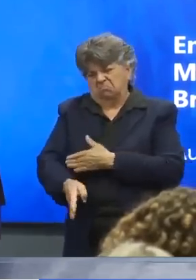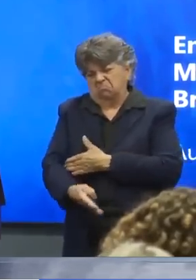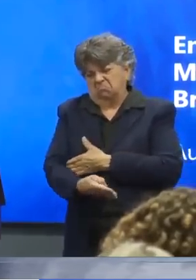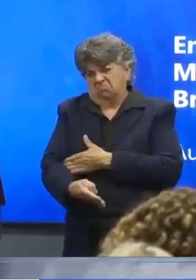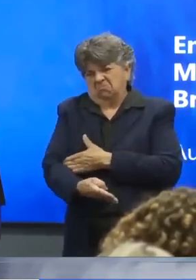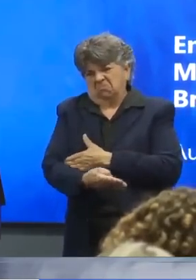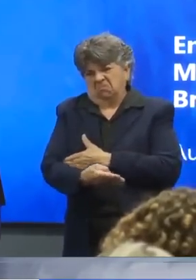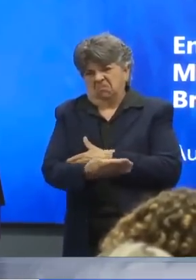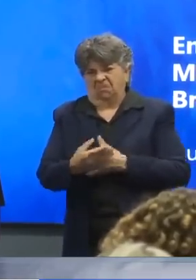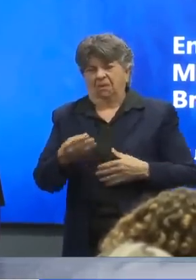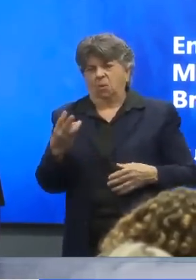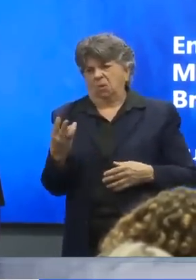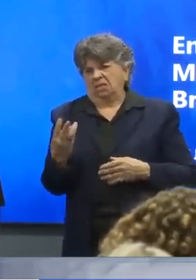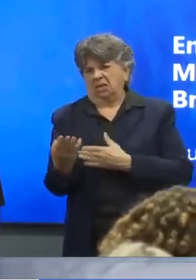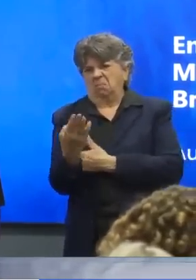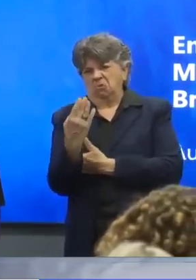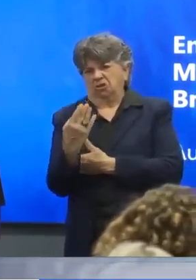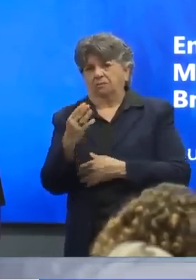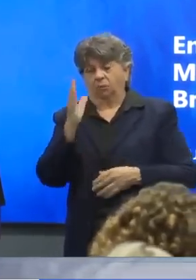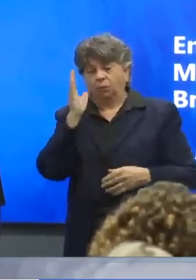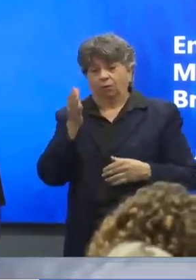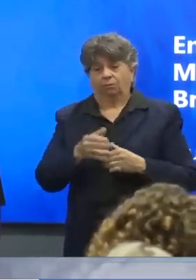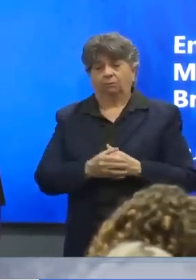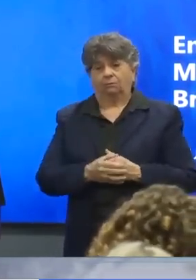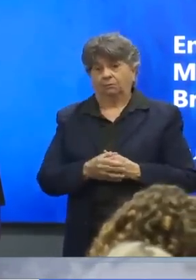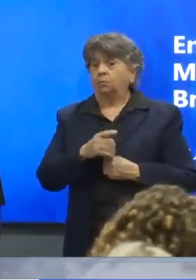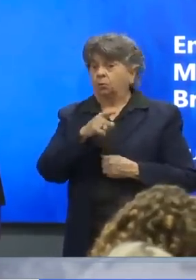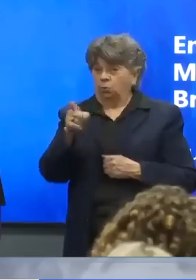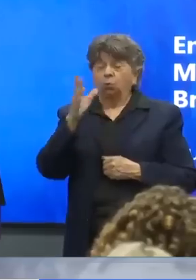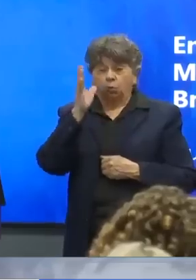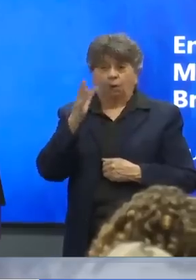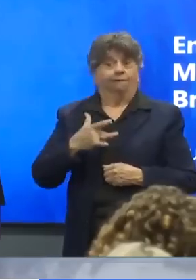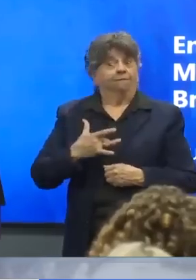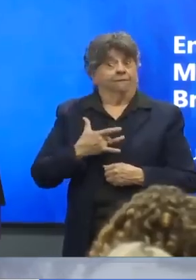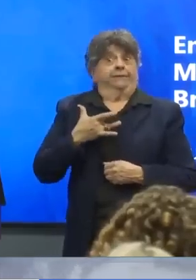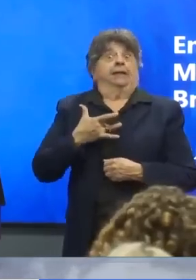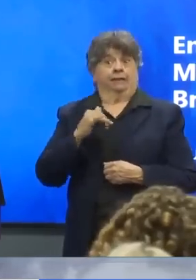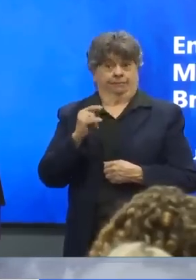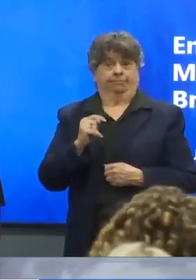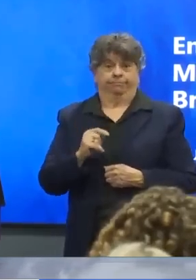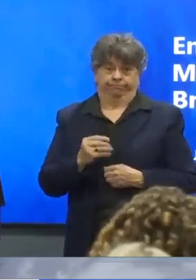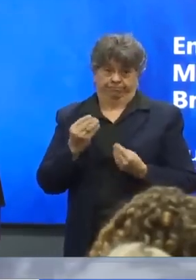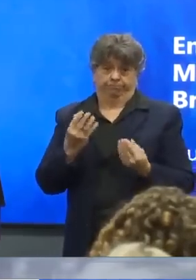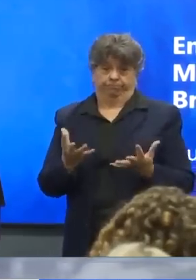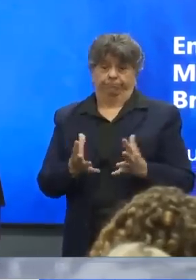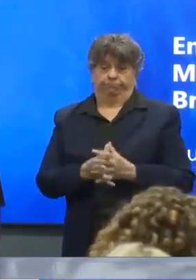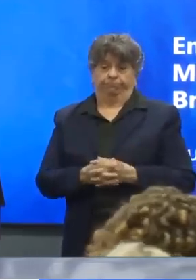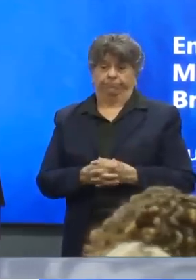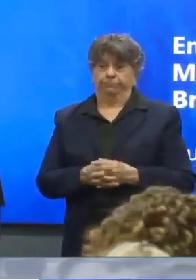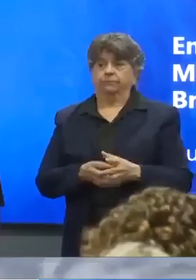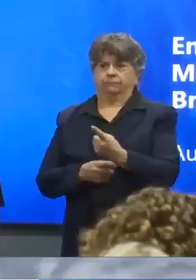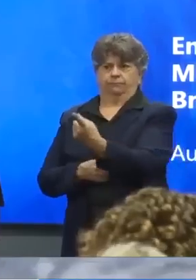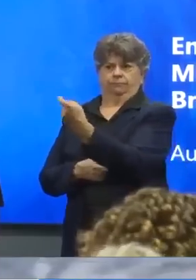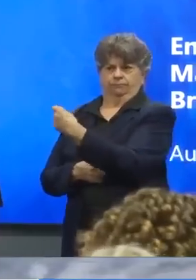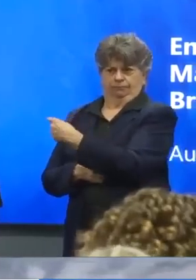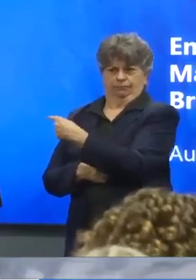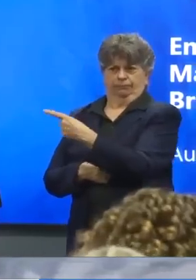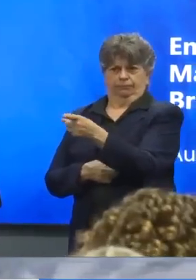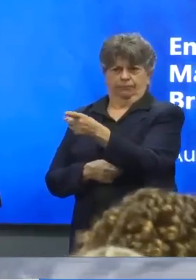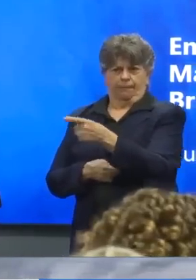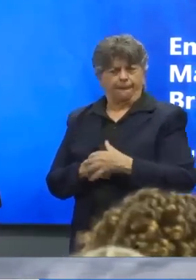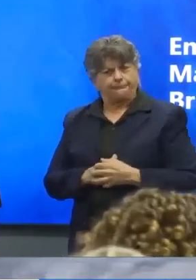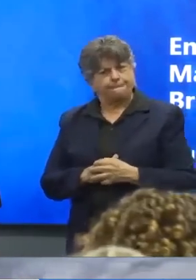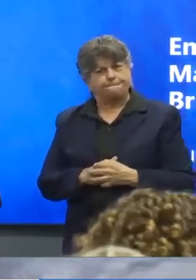So that's going to be felt. That's going to be some hazardous conditions at that point. Okay, do we have any questions? Yes. Governor, we're in